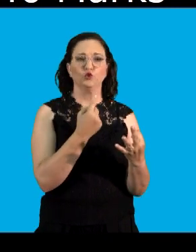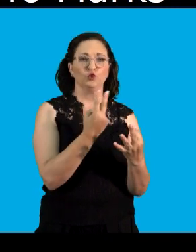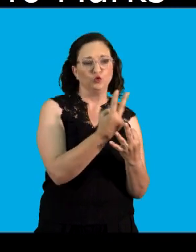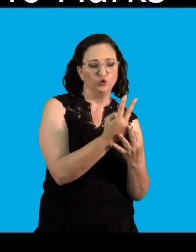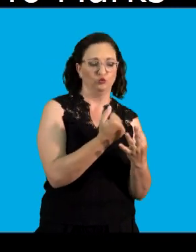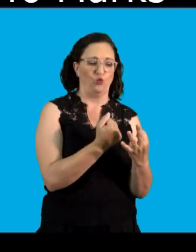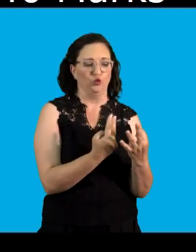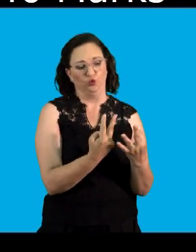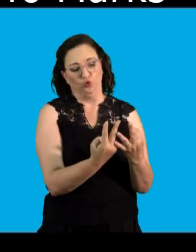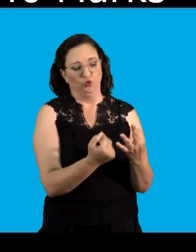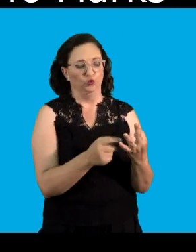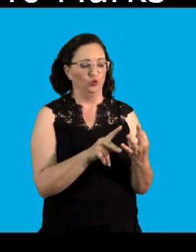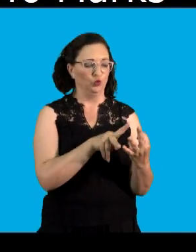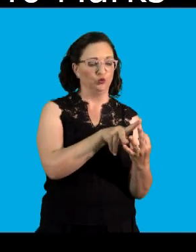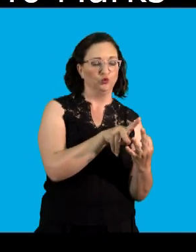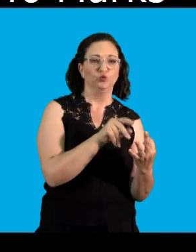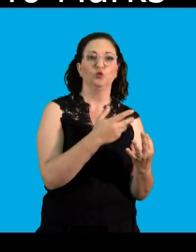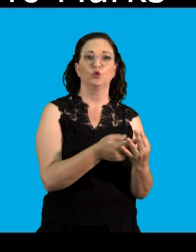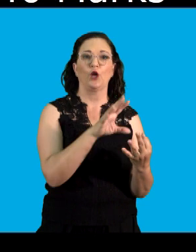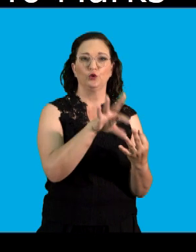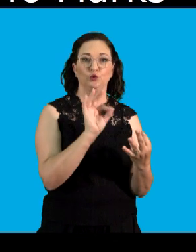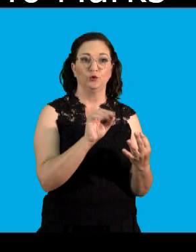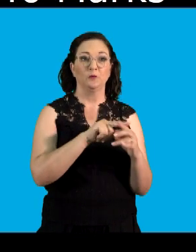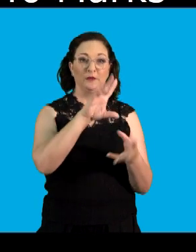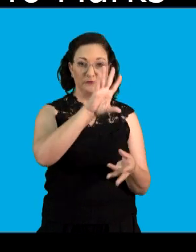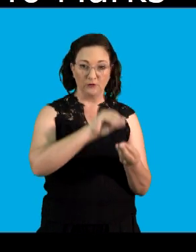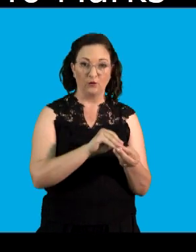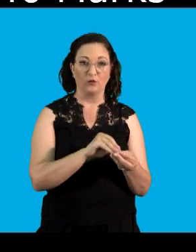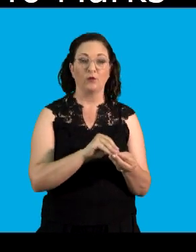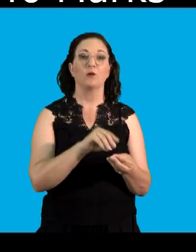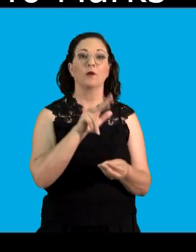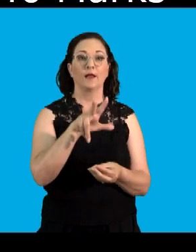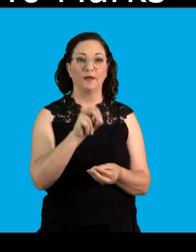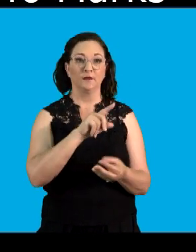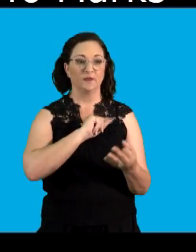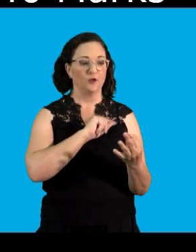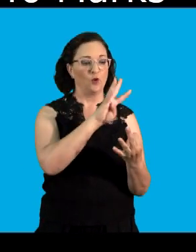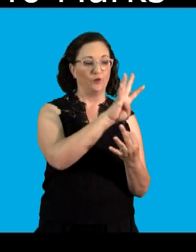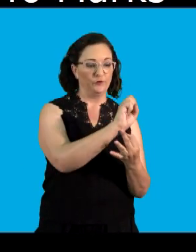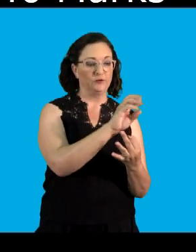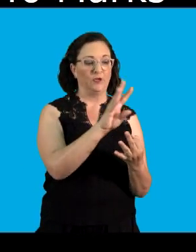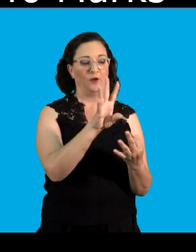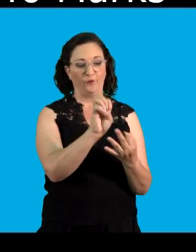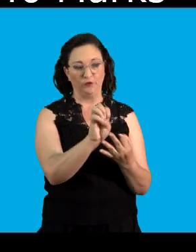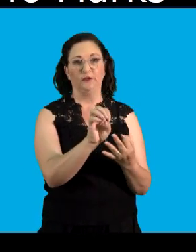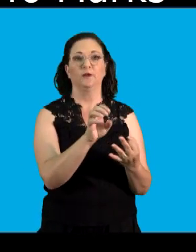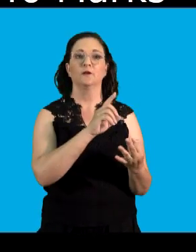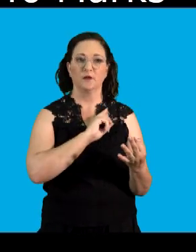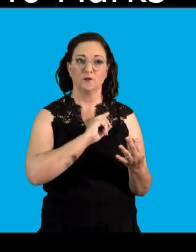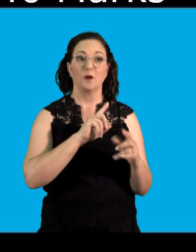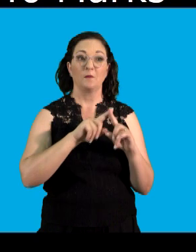any 2, which consist of 80 marks together, but each question is 40 marks. I hope I'm clear. Section A